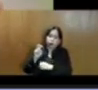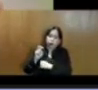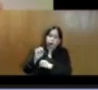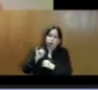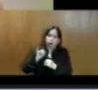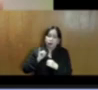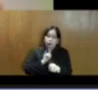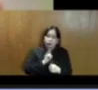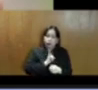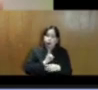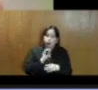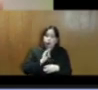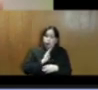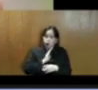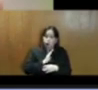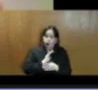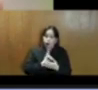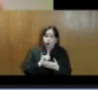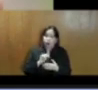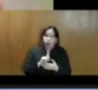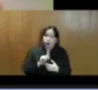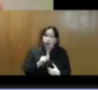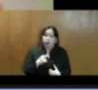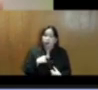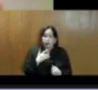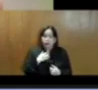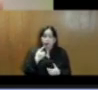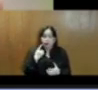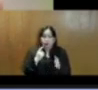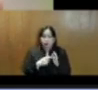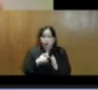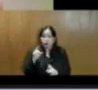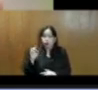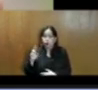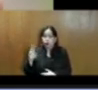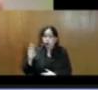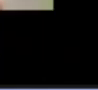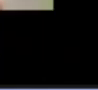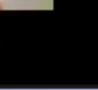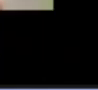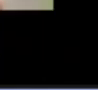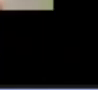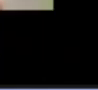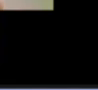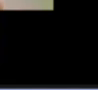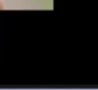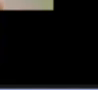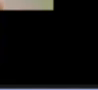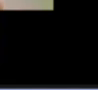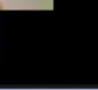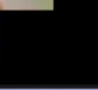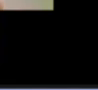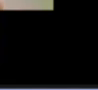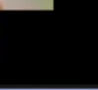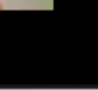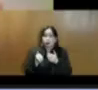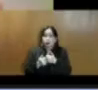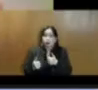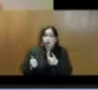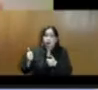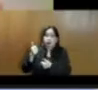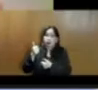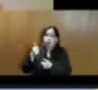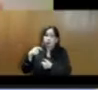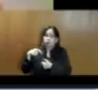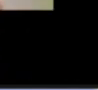or any professional organization. Mind you, I'd like to acknowledge Dr. Beth Aragon, who is actually now the Secretary of the Tourism Industry Board